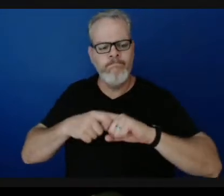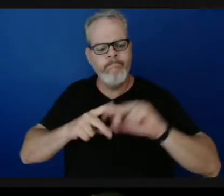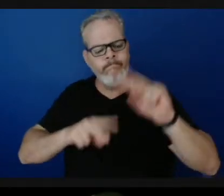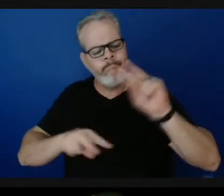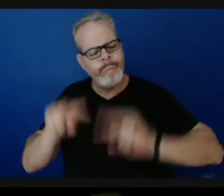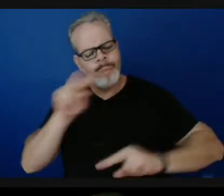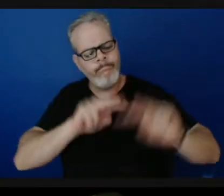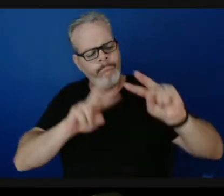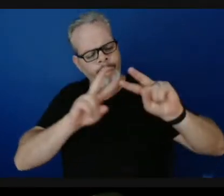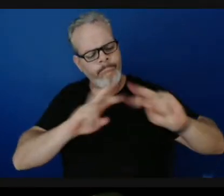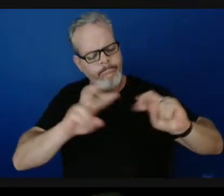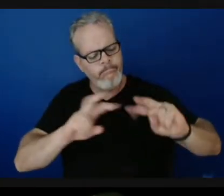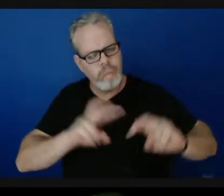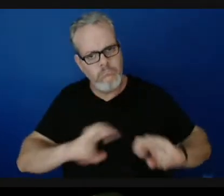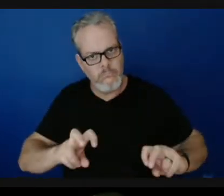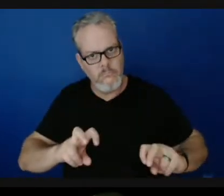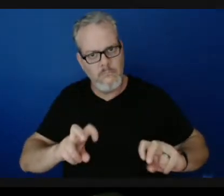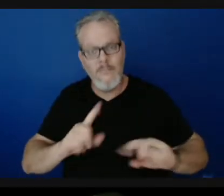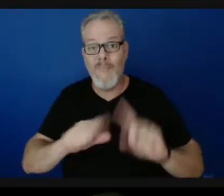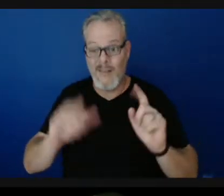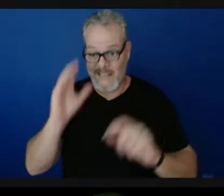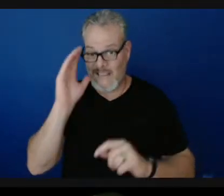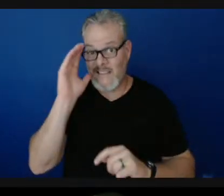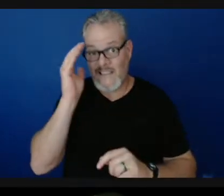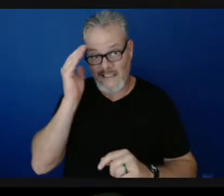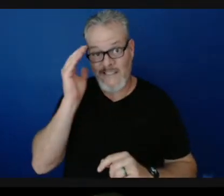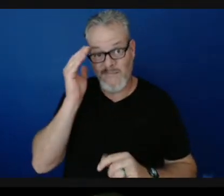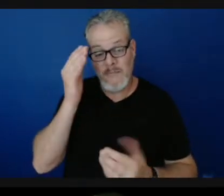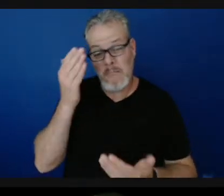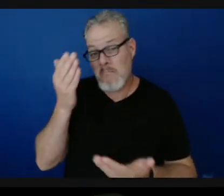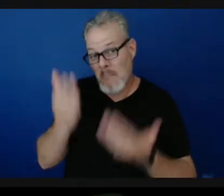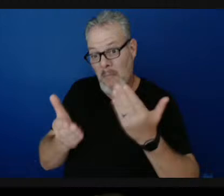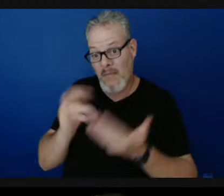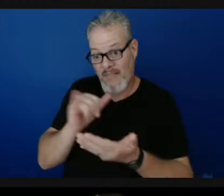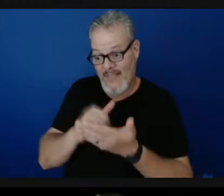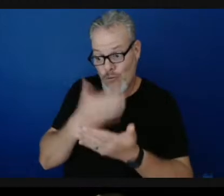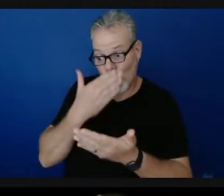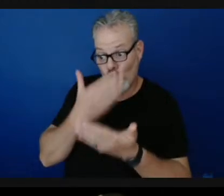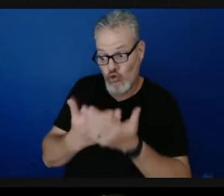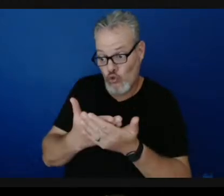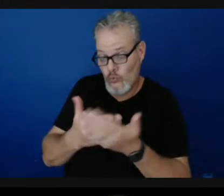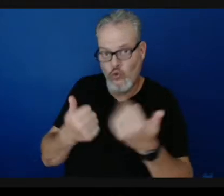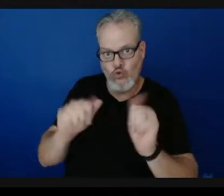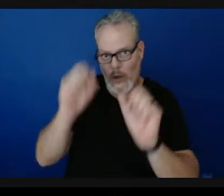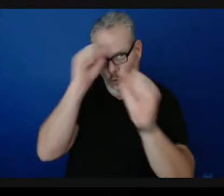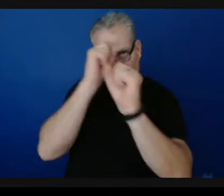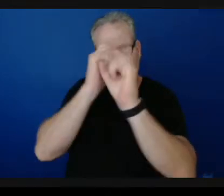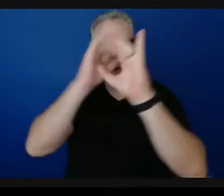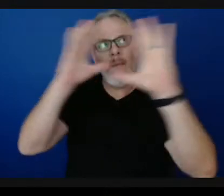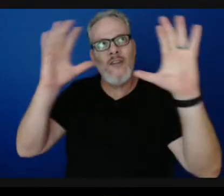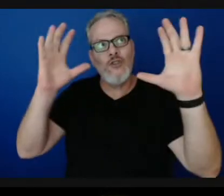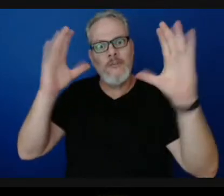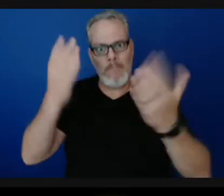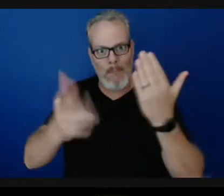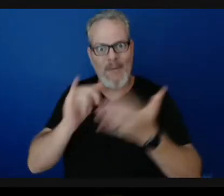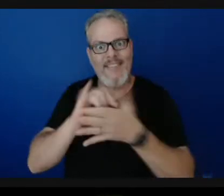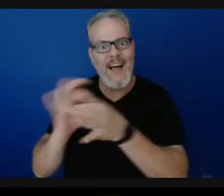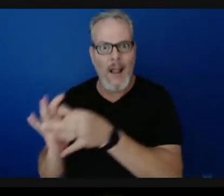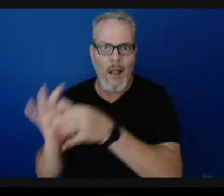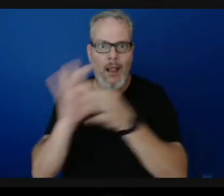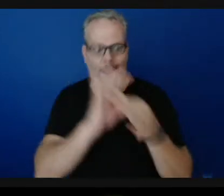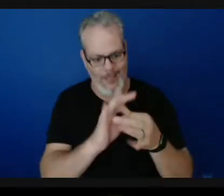But it does seem likely that it did come up and mix through it. And yeah, good things to think about and imagine. And maybe that's got something to do with why